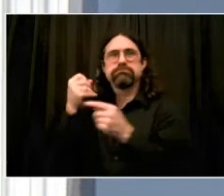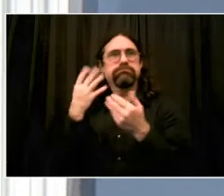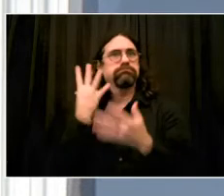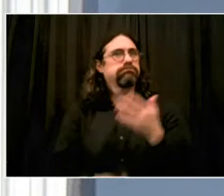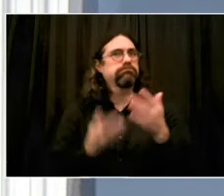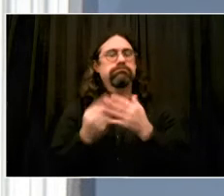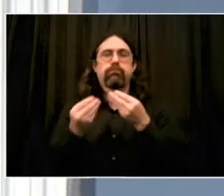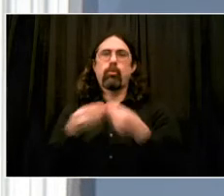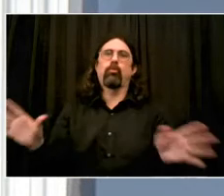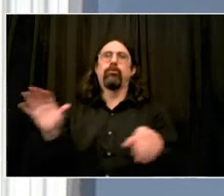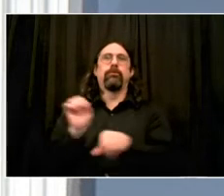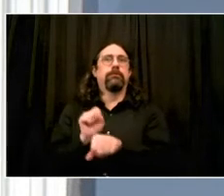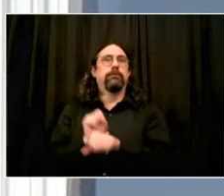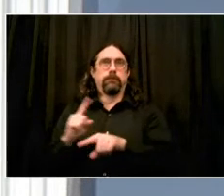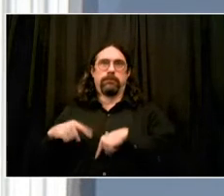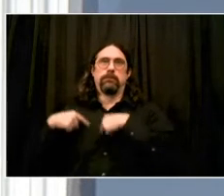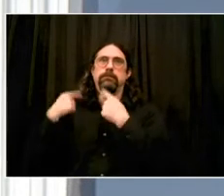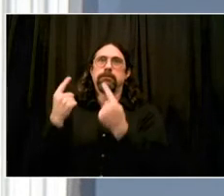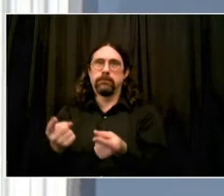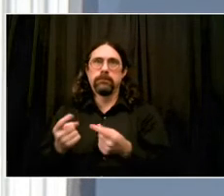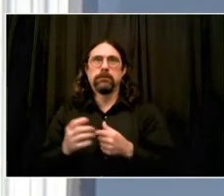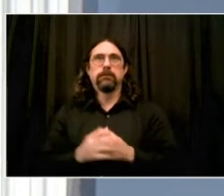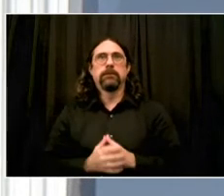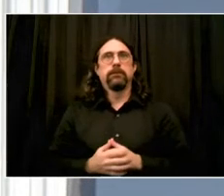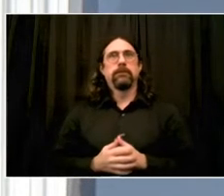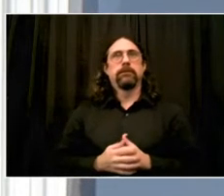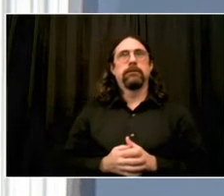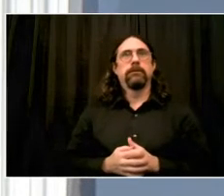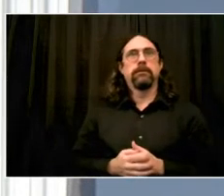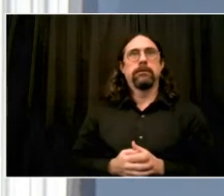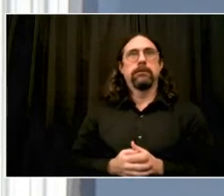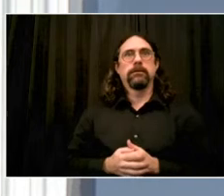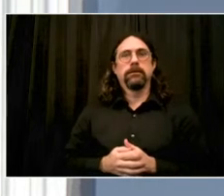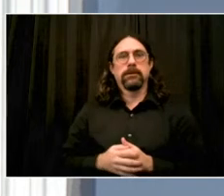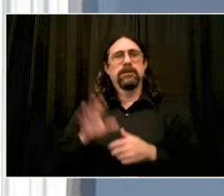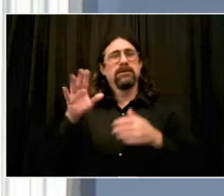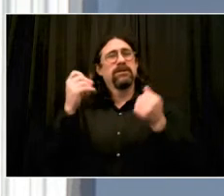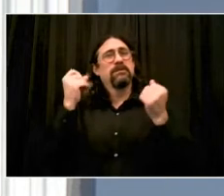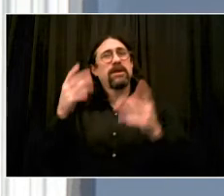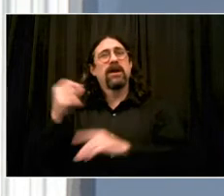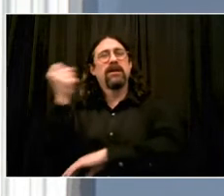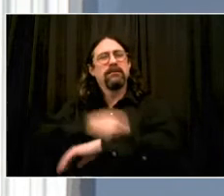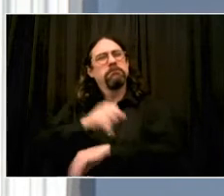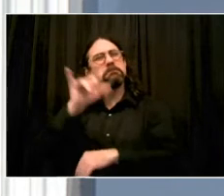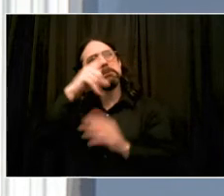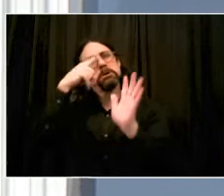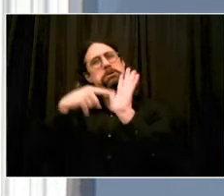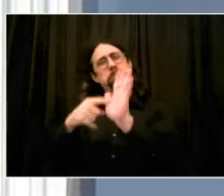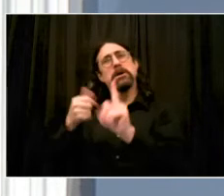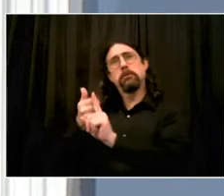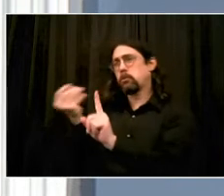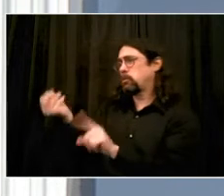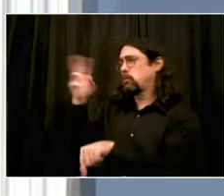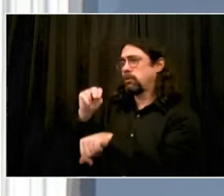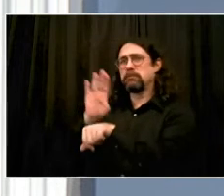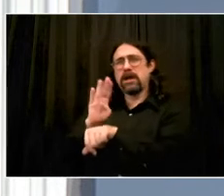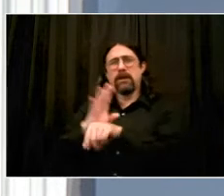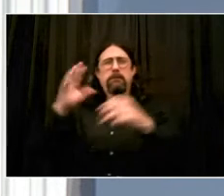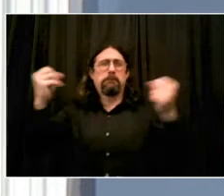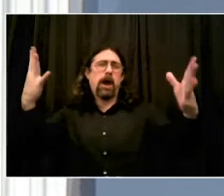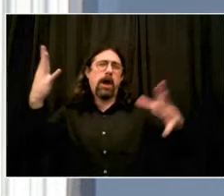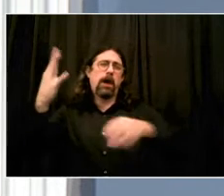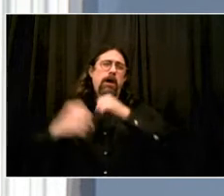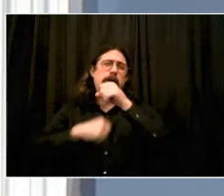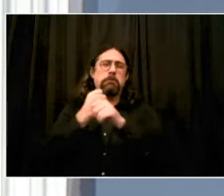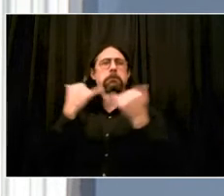85% of these aging business owners did not have a succession plan, and 80% of those wanting to sell their businesses can't